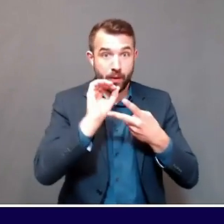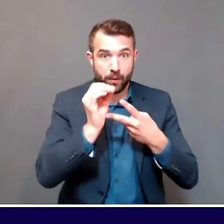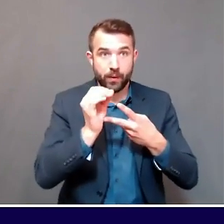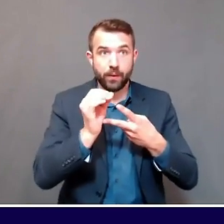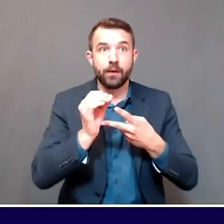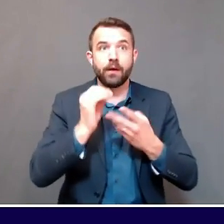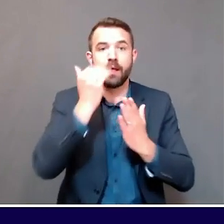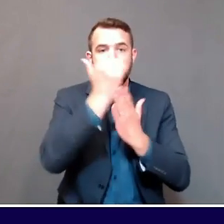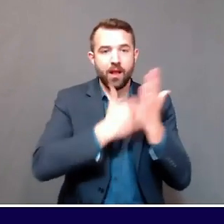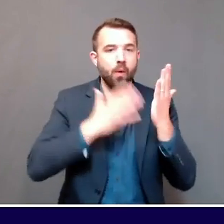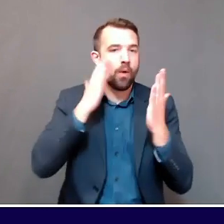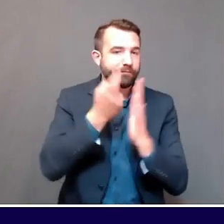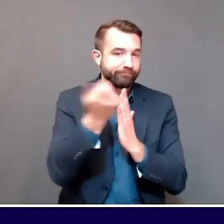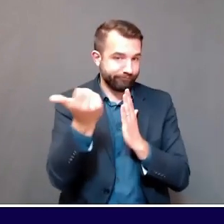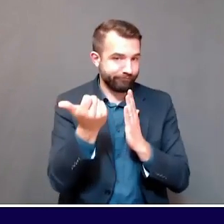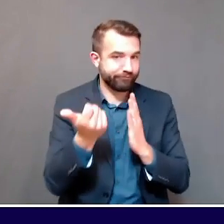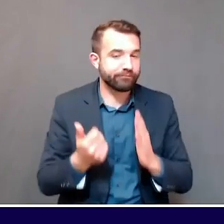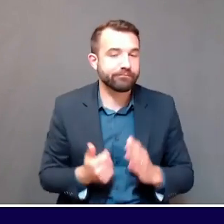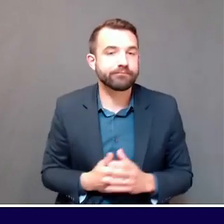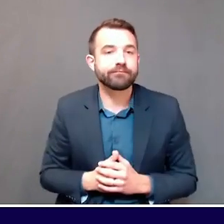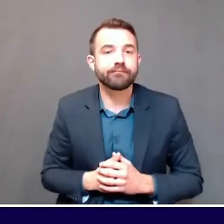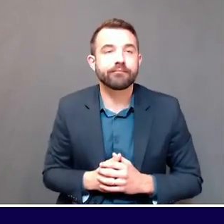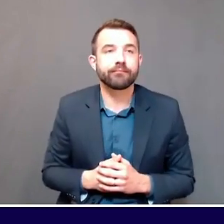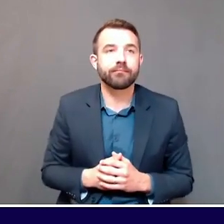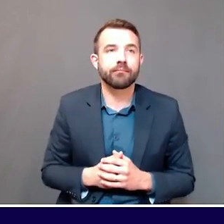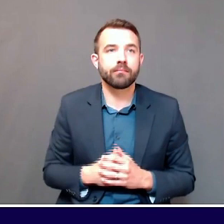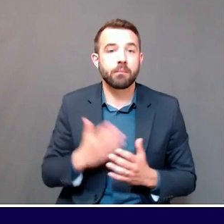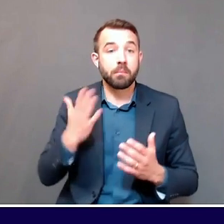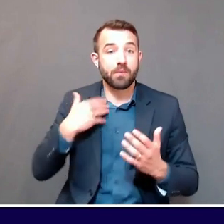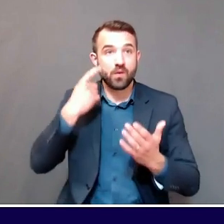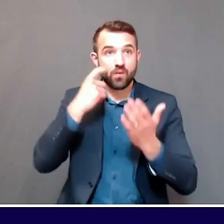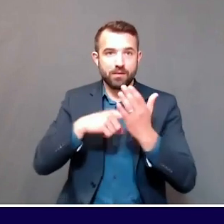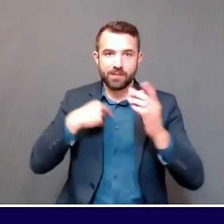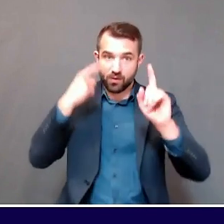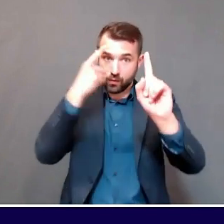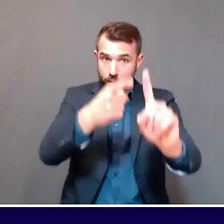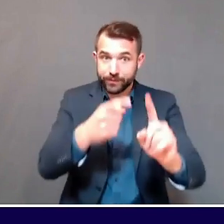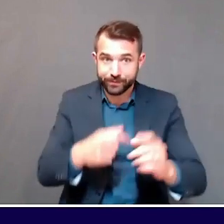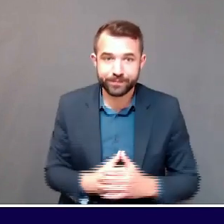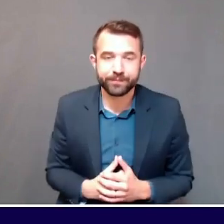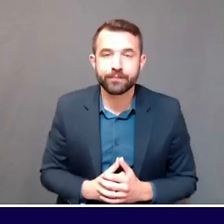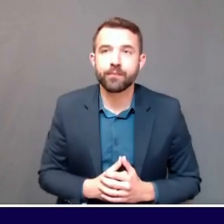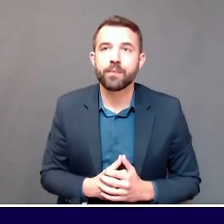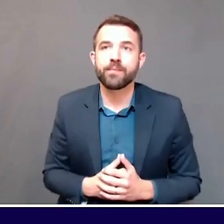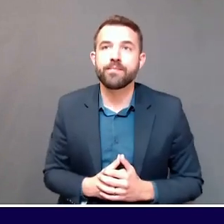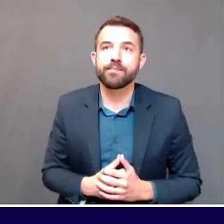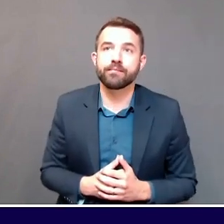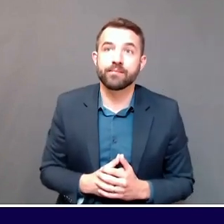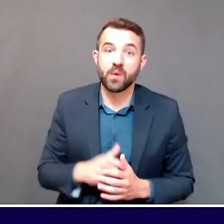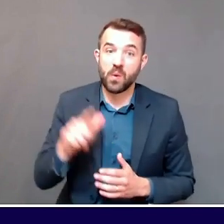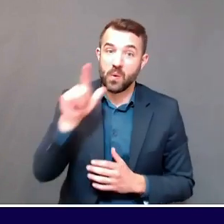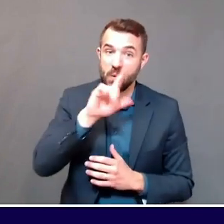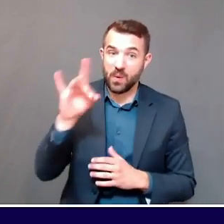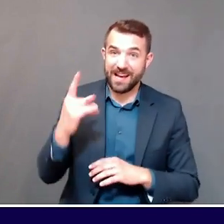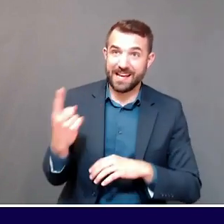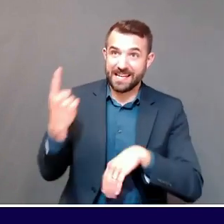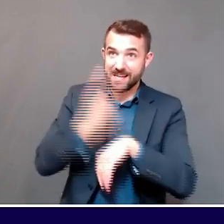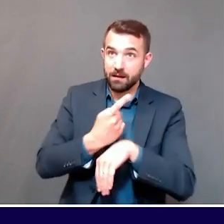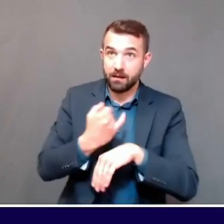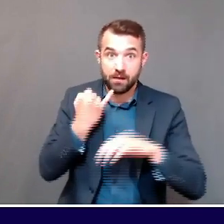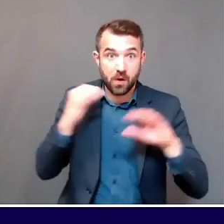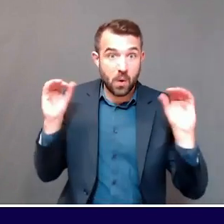that recognizing how high of a threshold that is, though. So that's 28 days without any new cases that are associated with